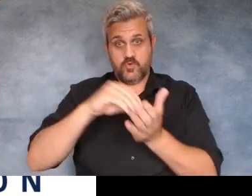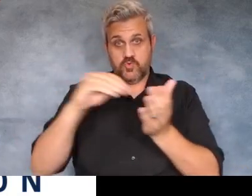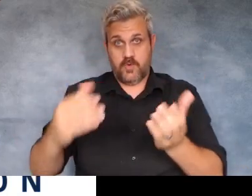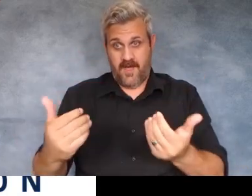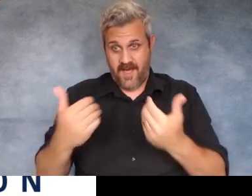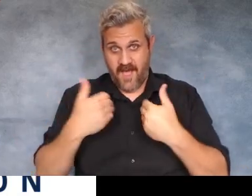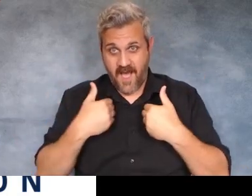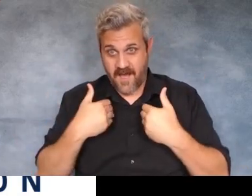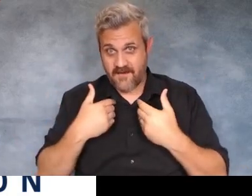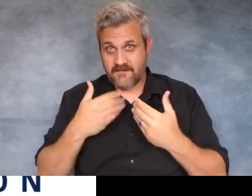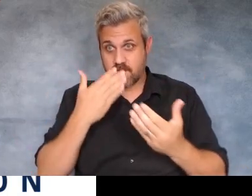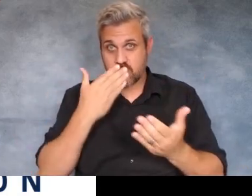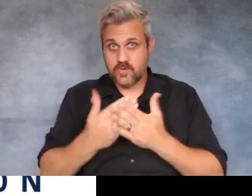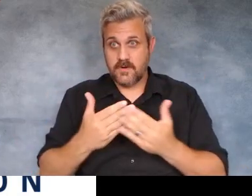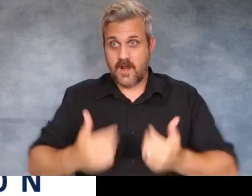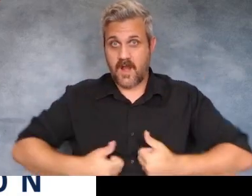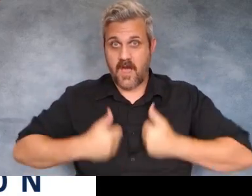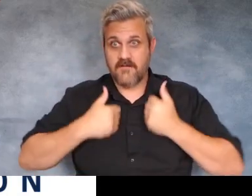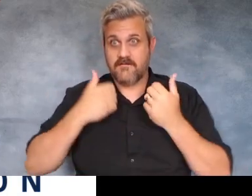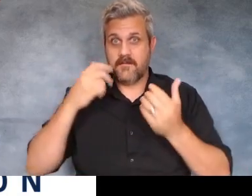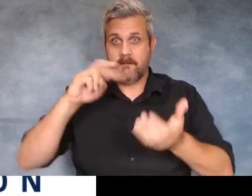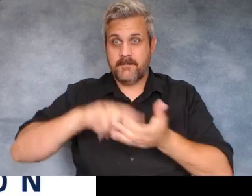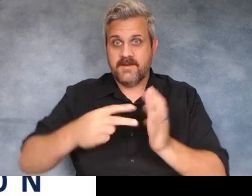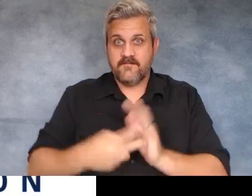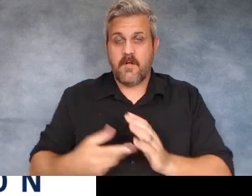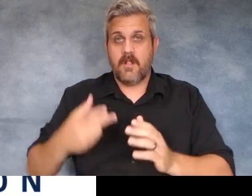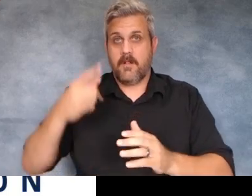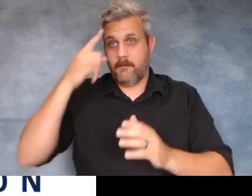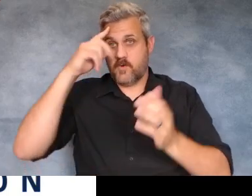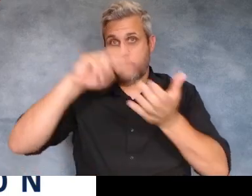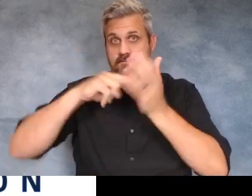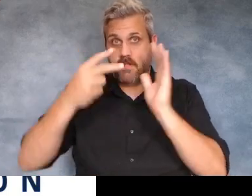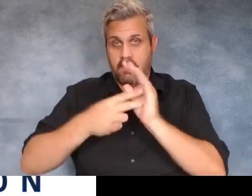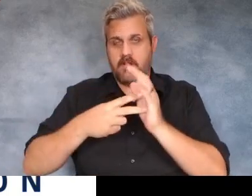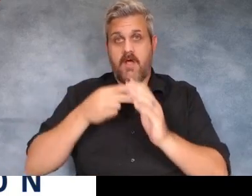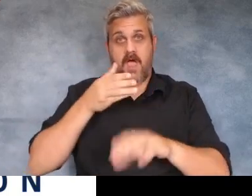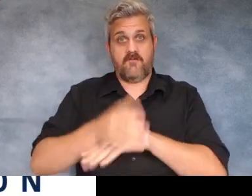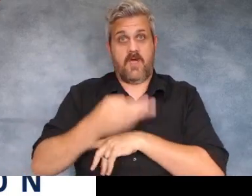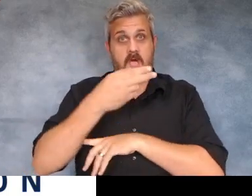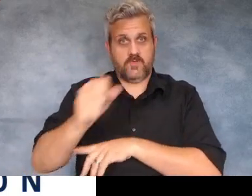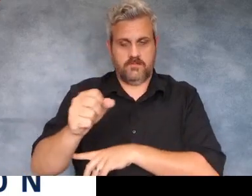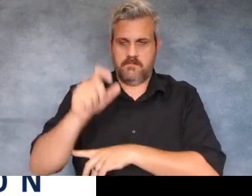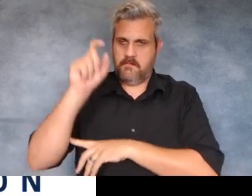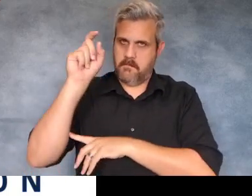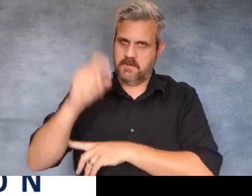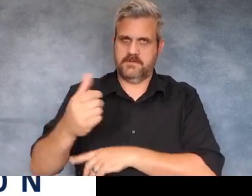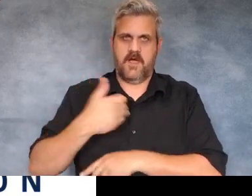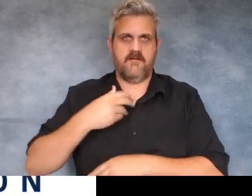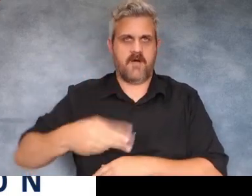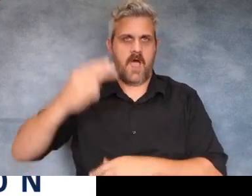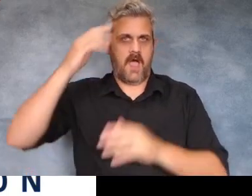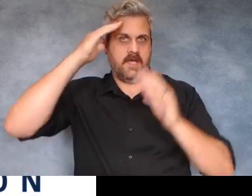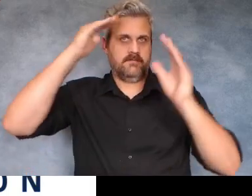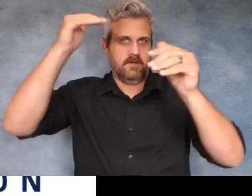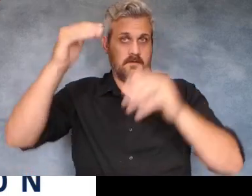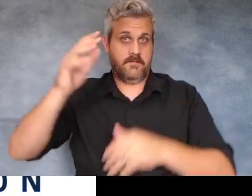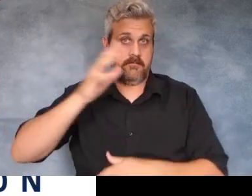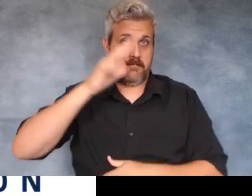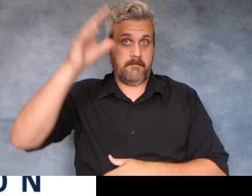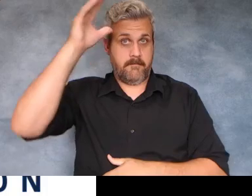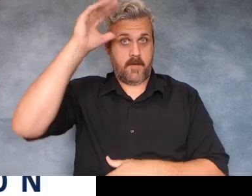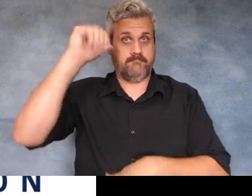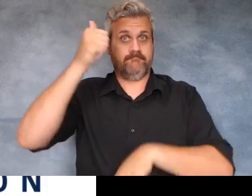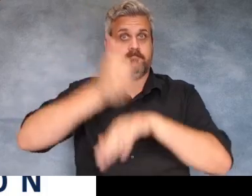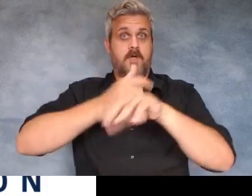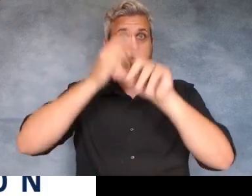life after high school, people assisting students in their goals must have high expectations for them. Parents often set goals for